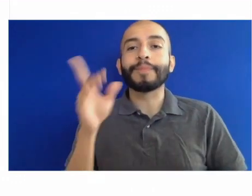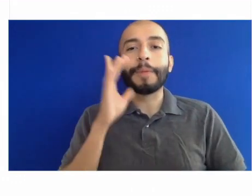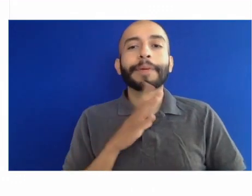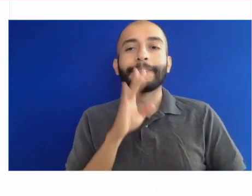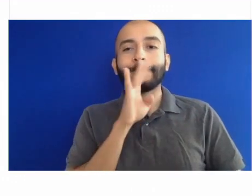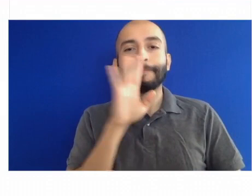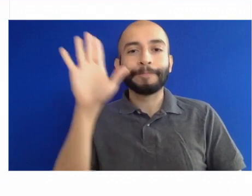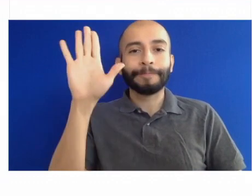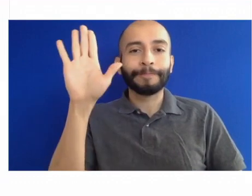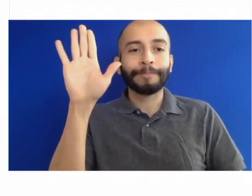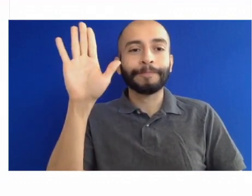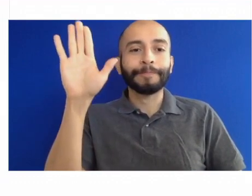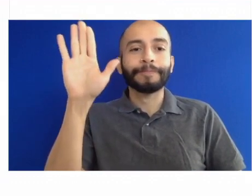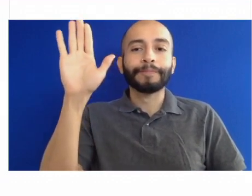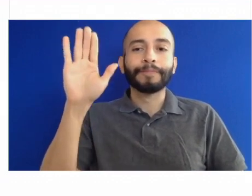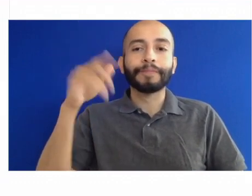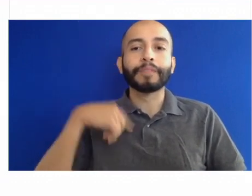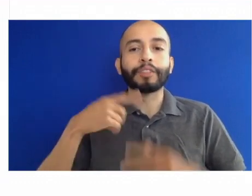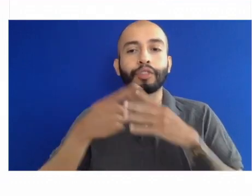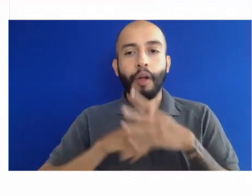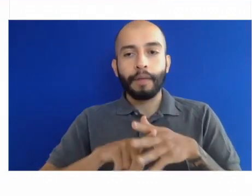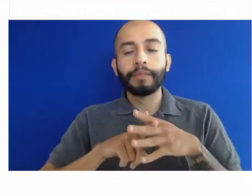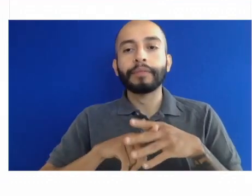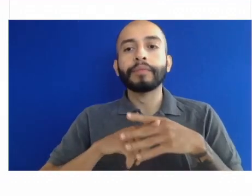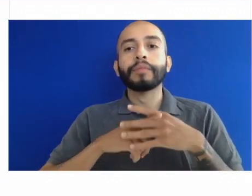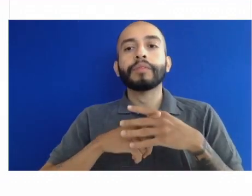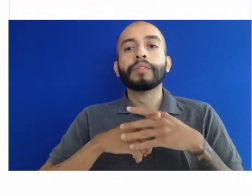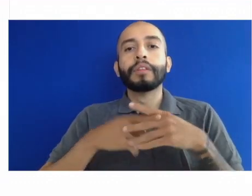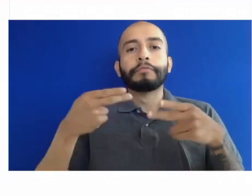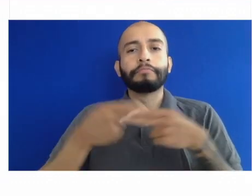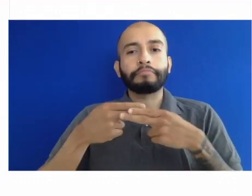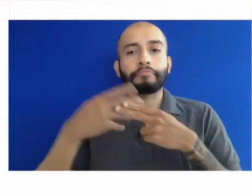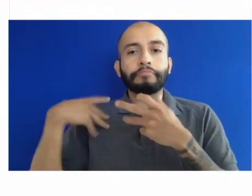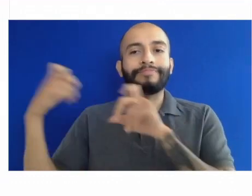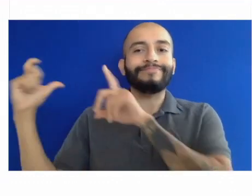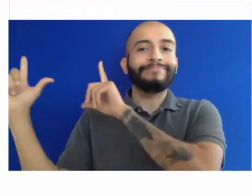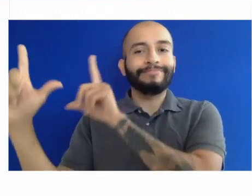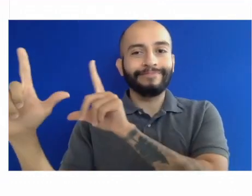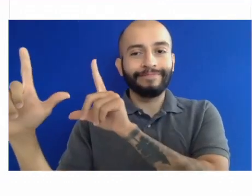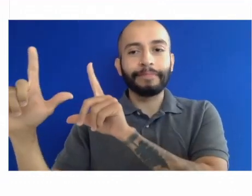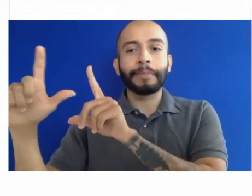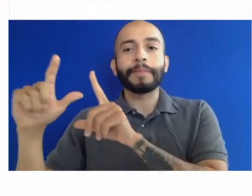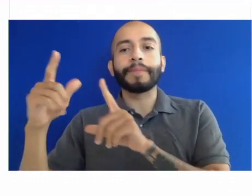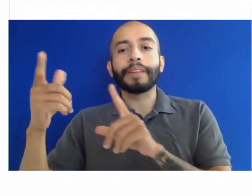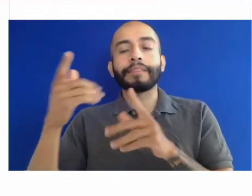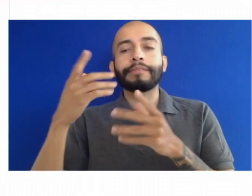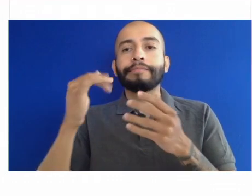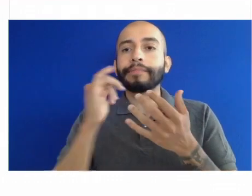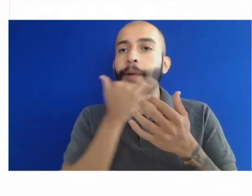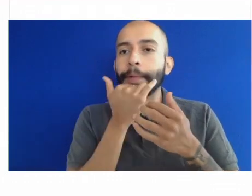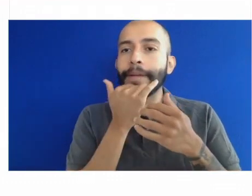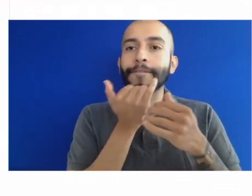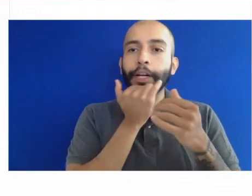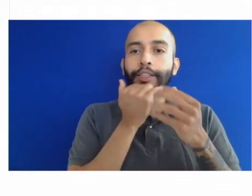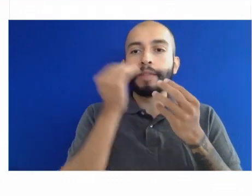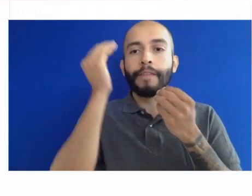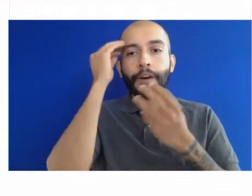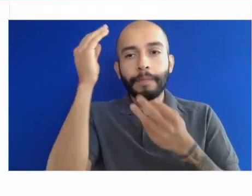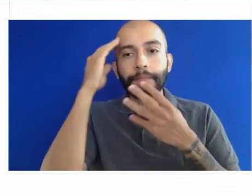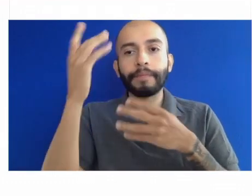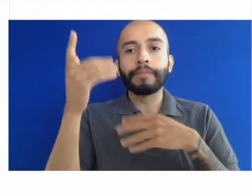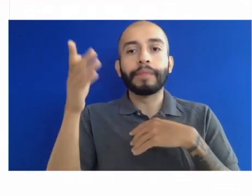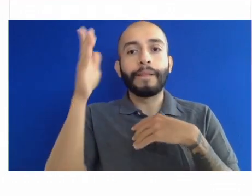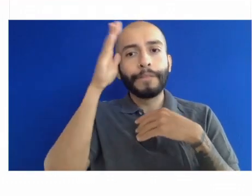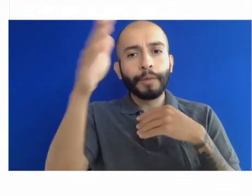Disinformation, the now and future problem. Perfect. I 100% agree. This is not just, I think people just have